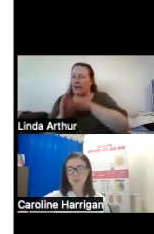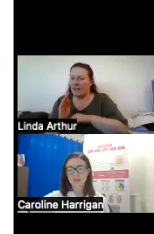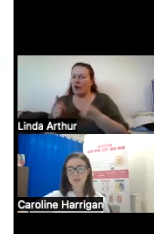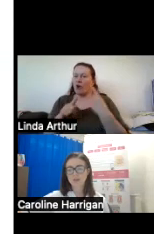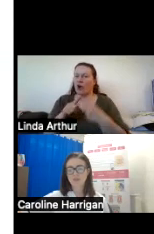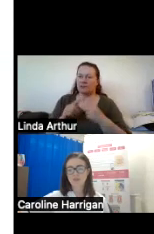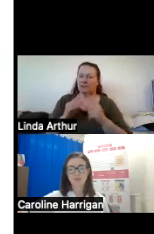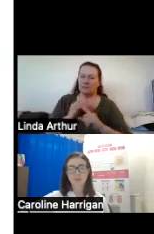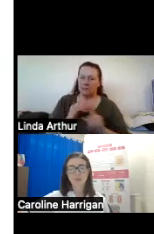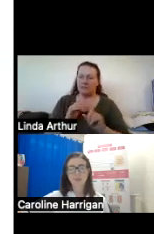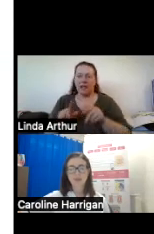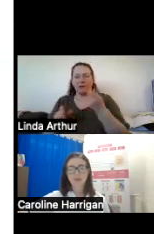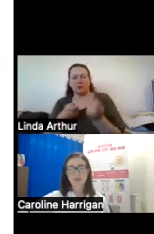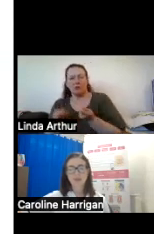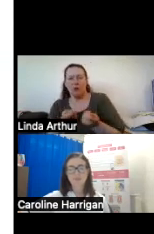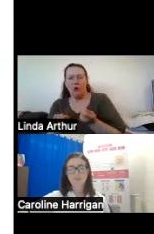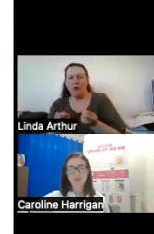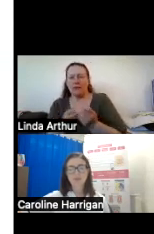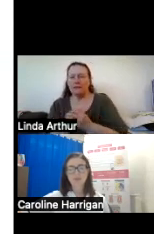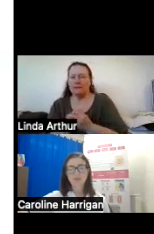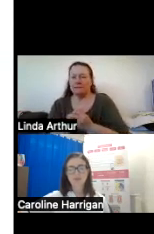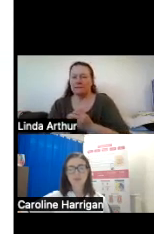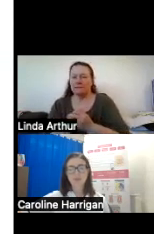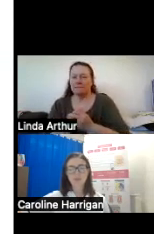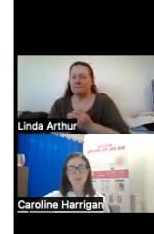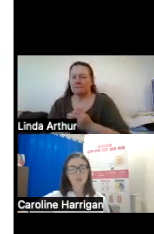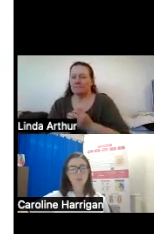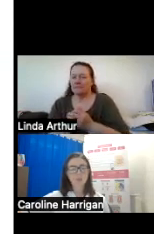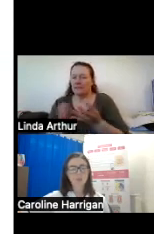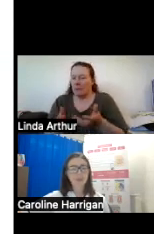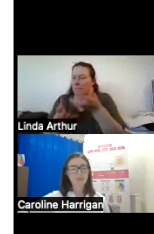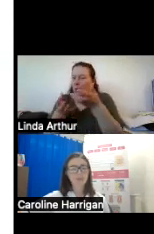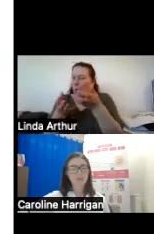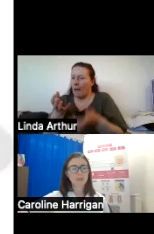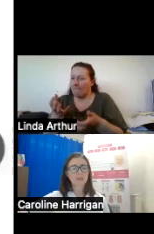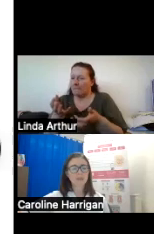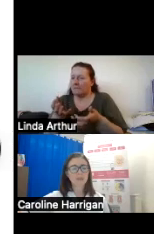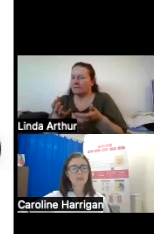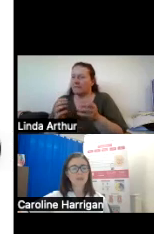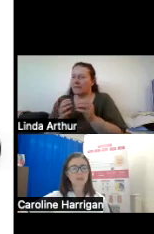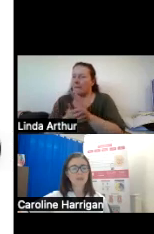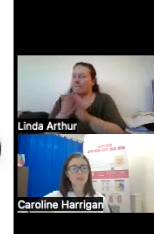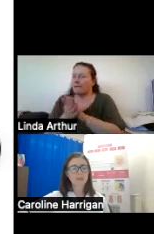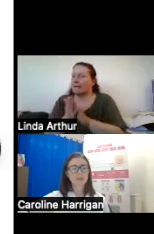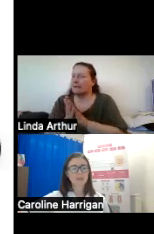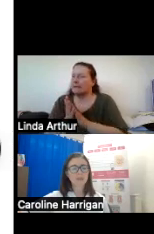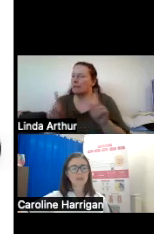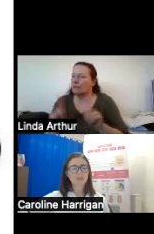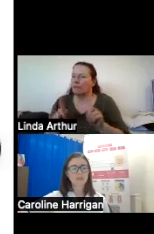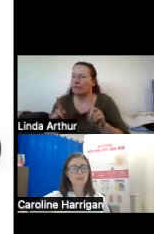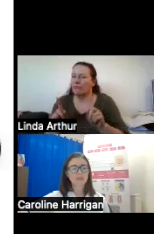urgency, loss of control. Then that's prolapse. So prolapse means that